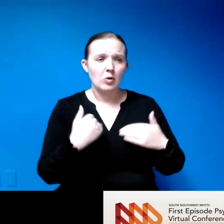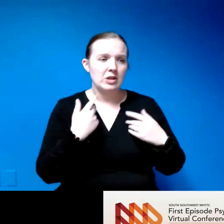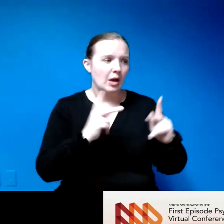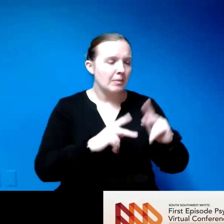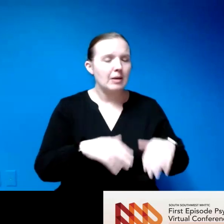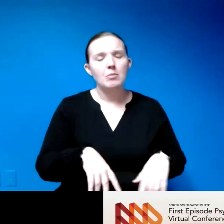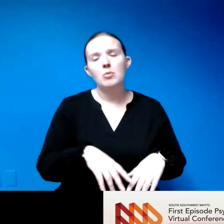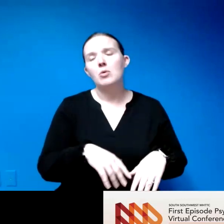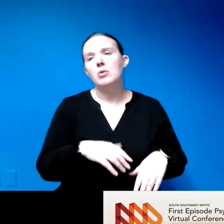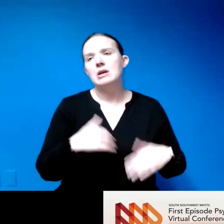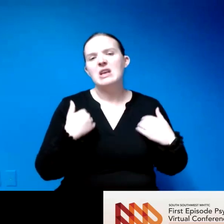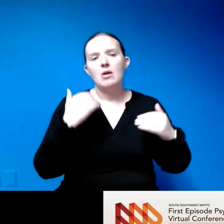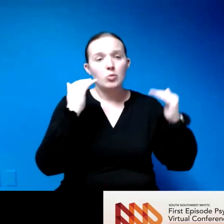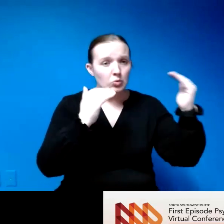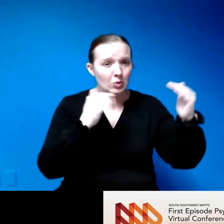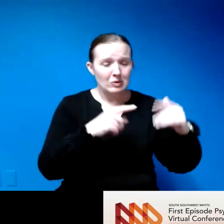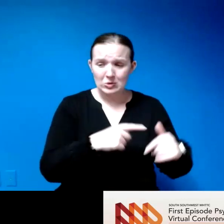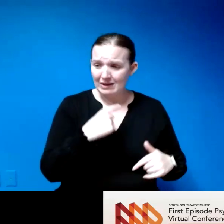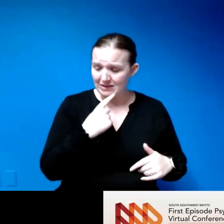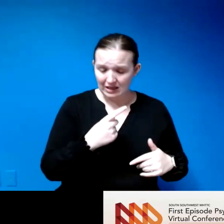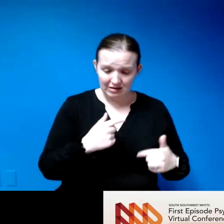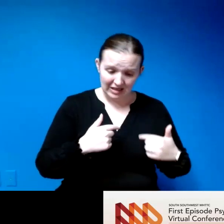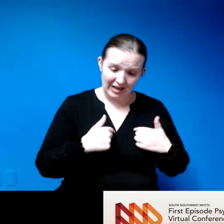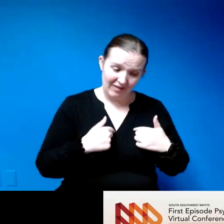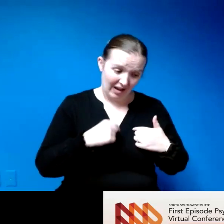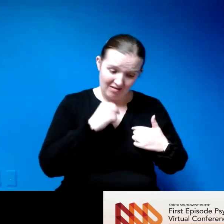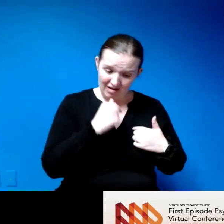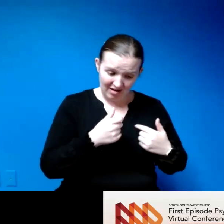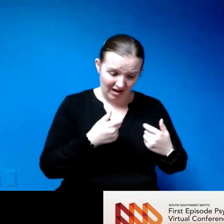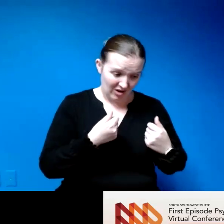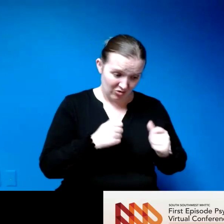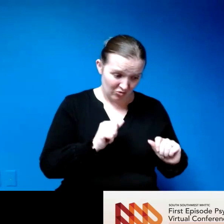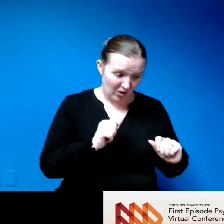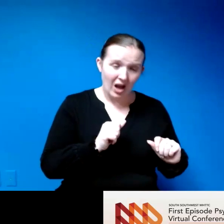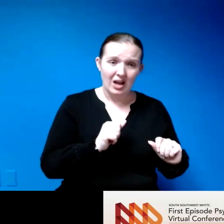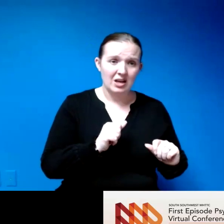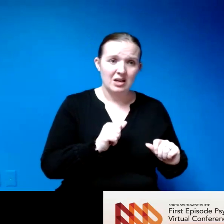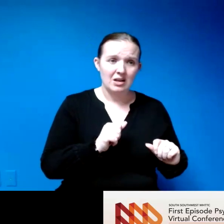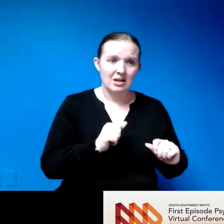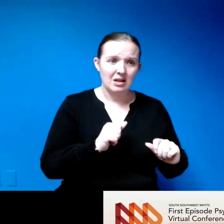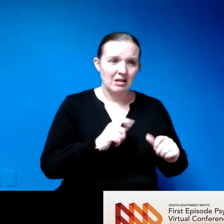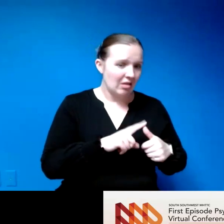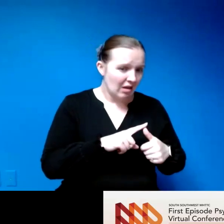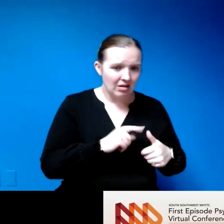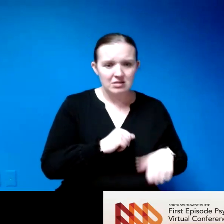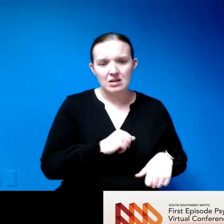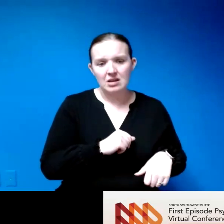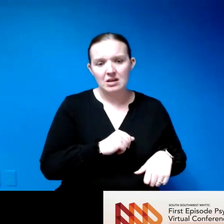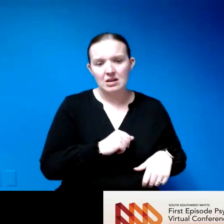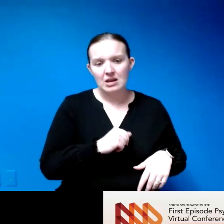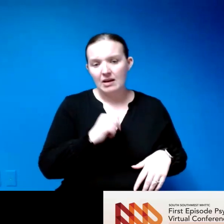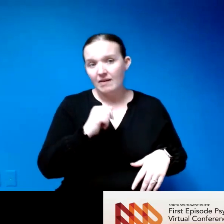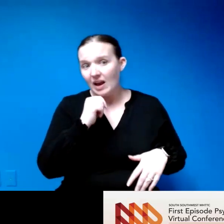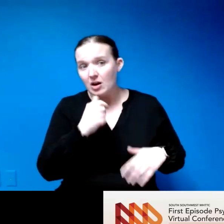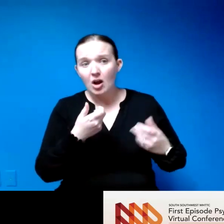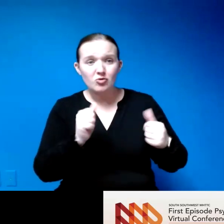adults, who said, if I had not tried those mushrooms, if I had not tried that